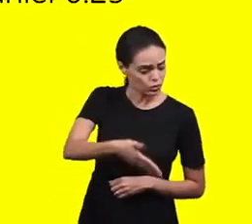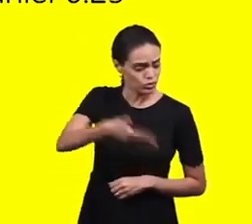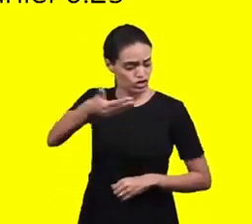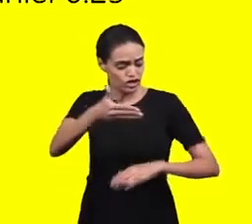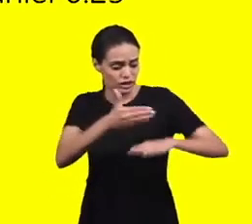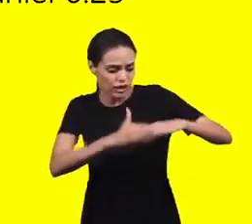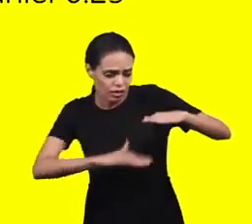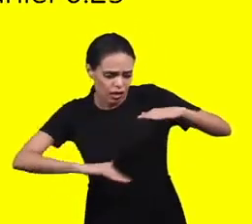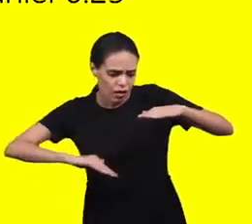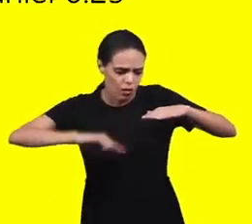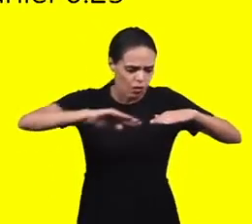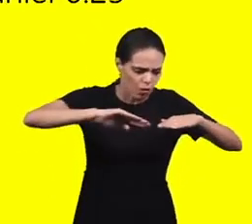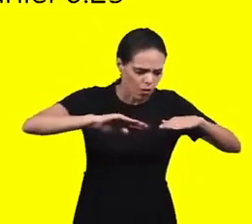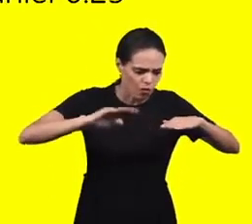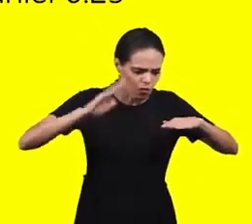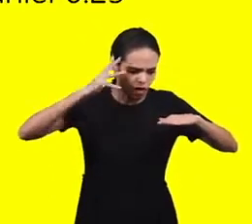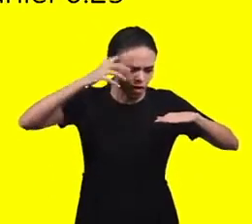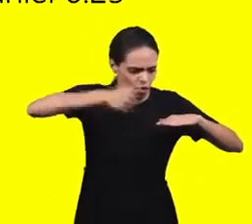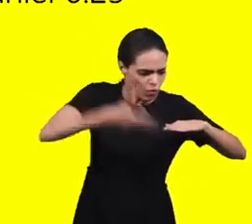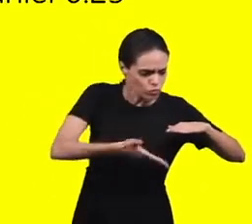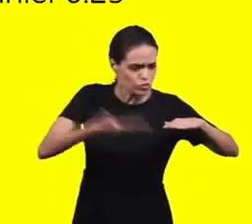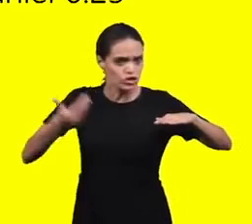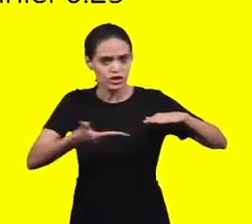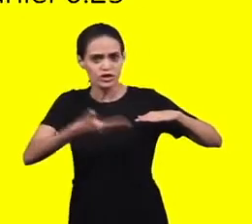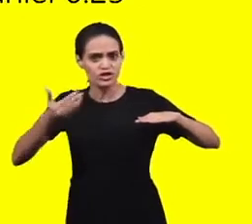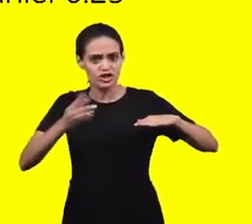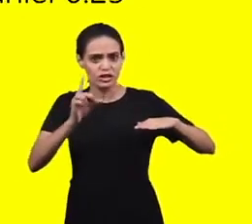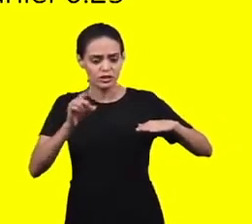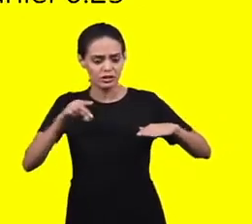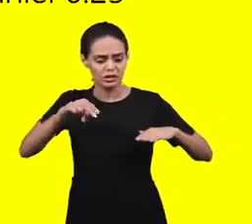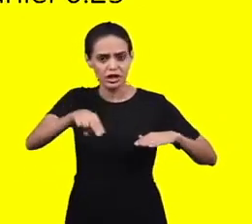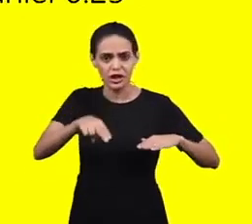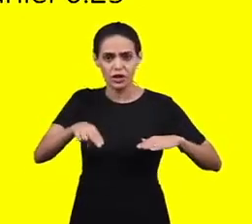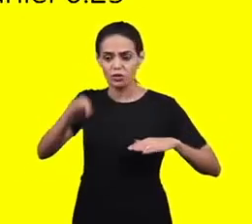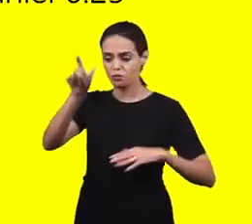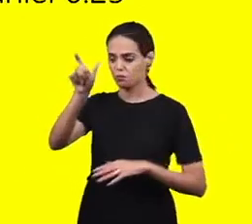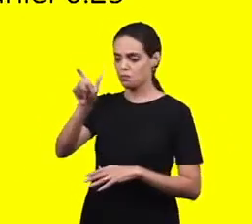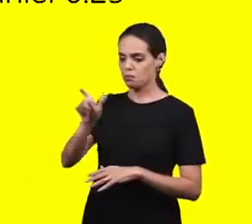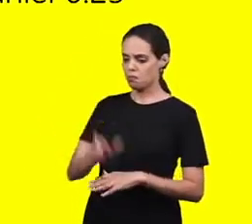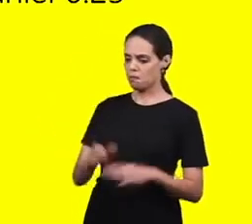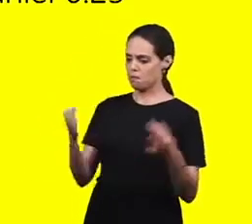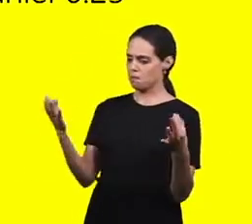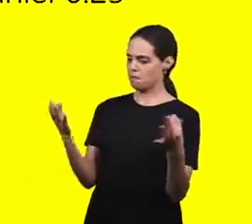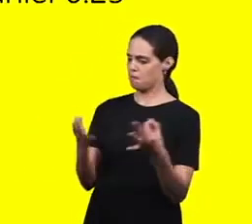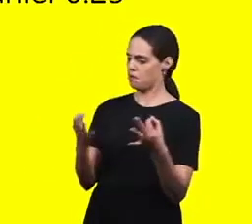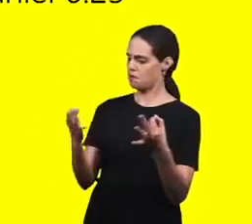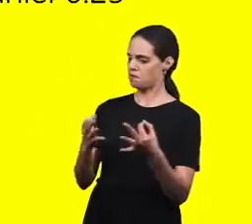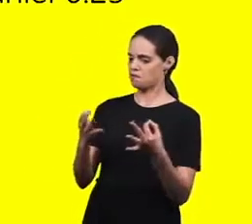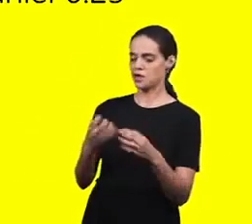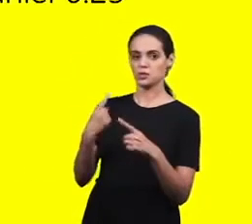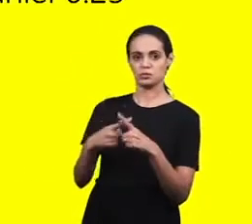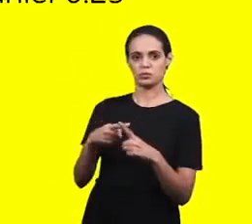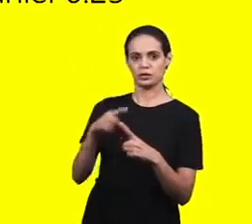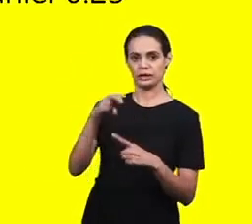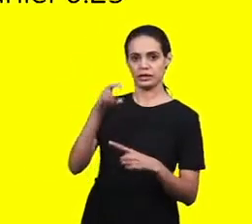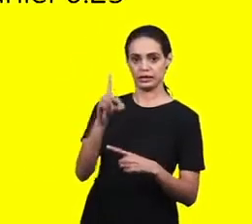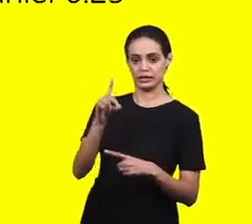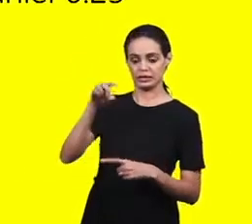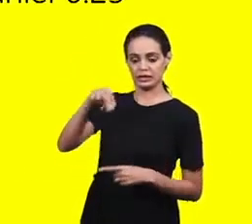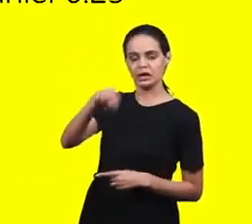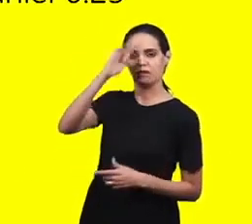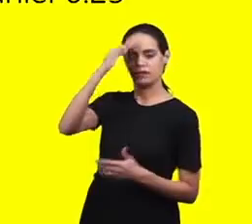taken up out of the den, and no injury whatever was found on him because he believed in his God.